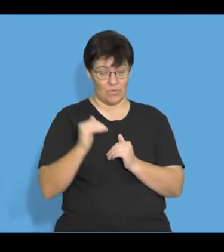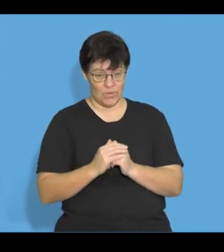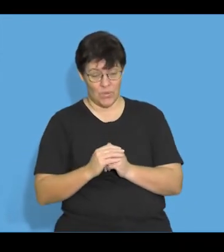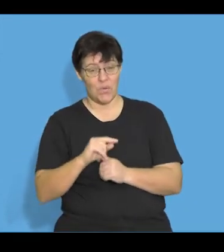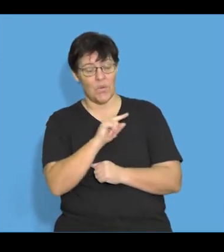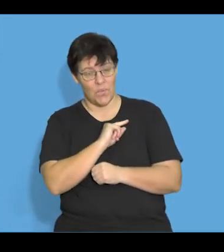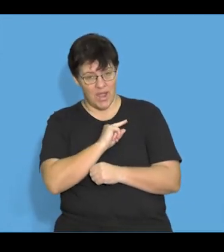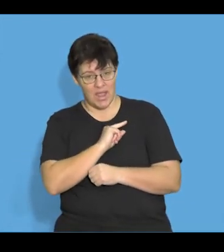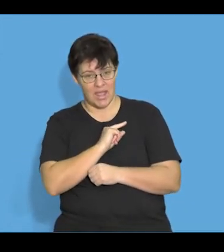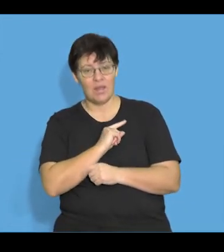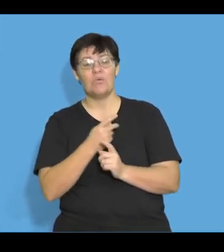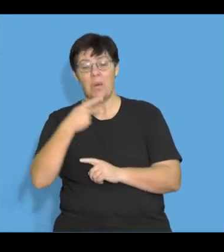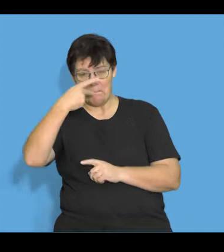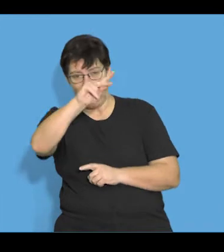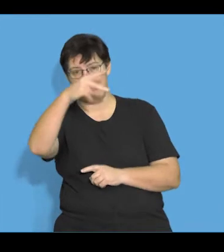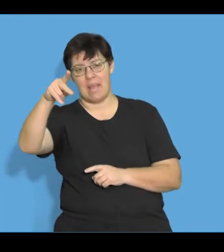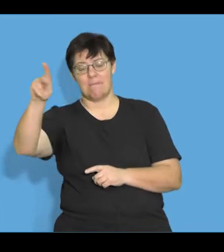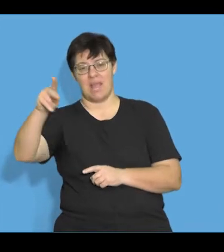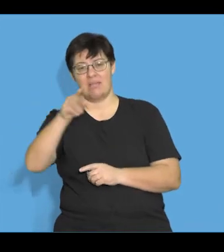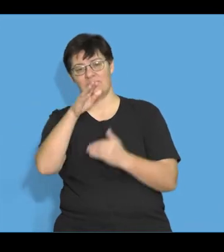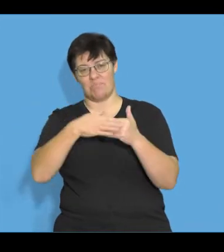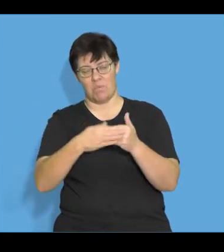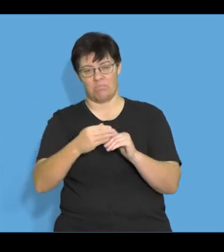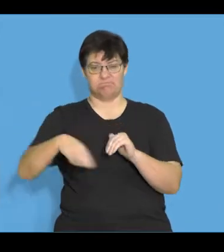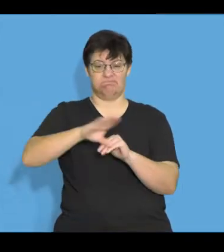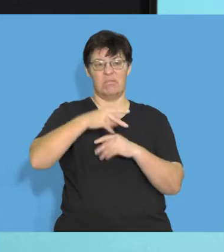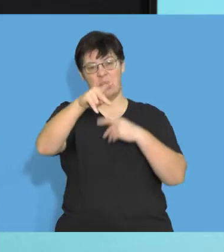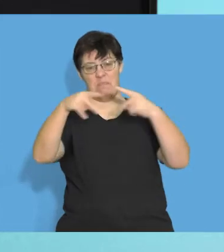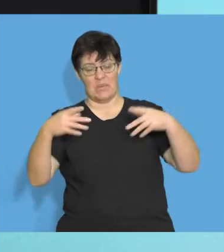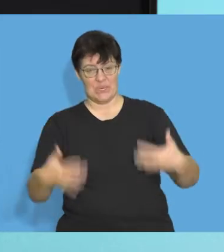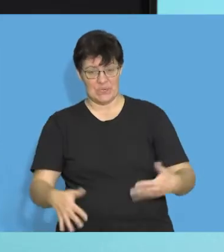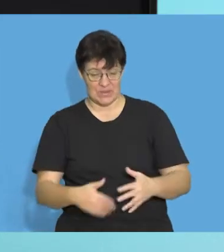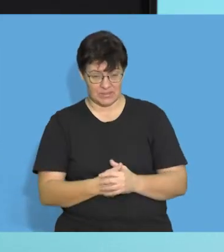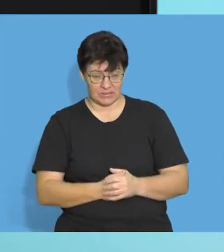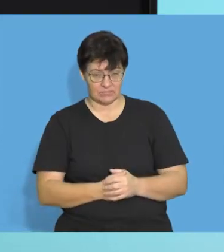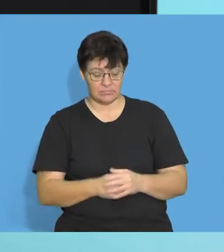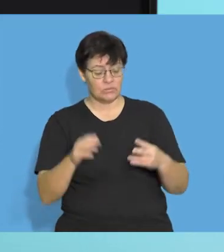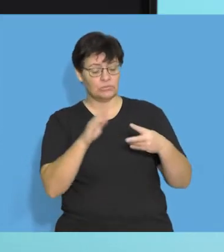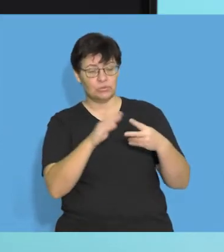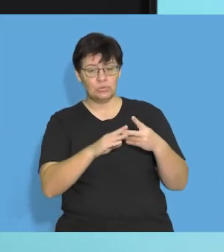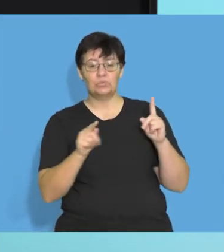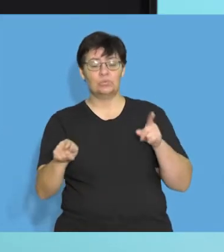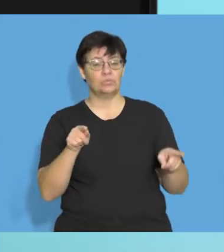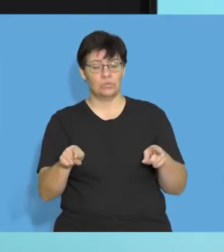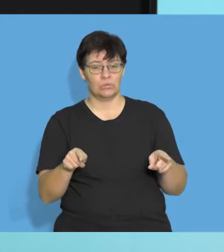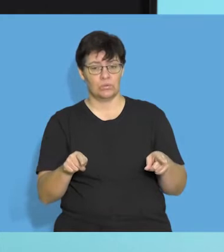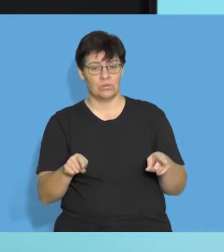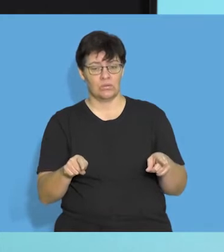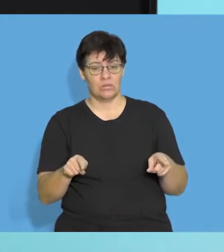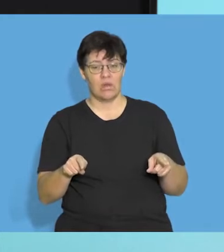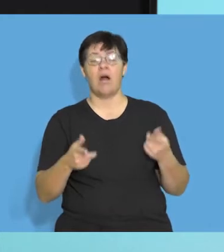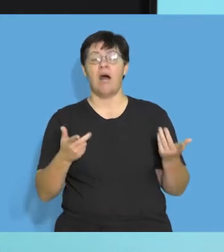you are owing more money to your suppliers. So here you've seen two transactions and how